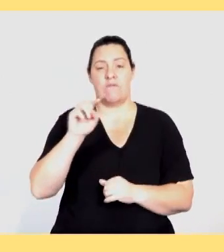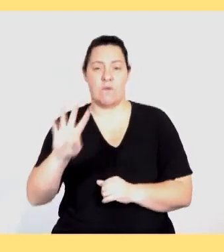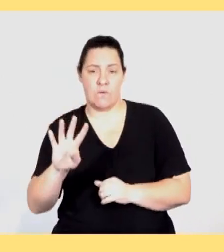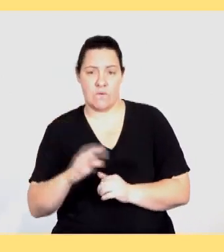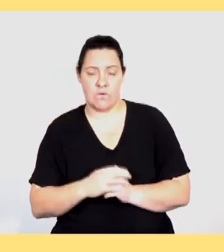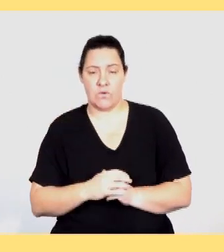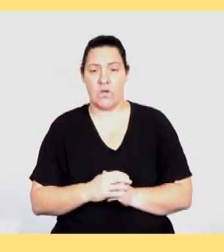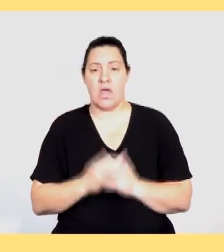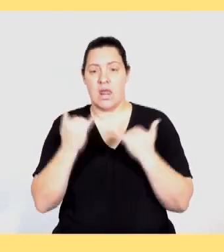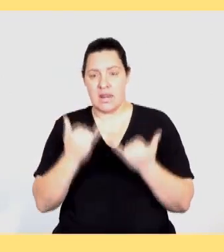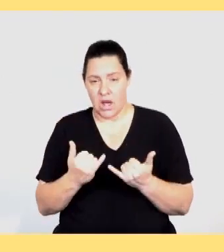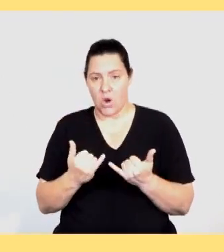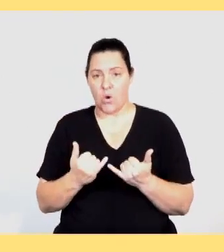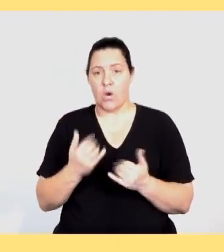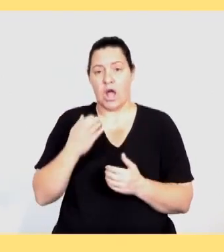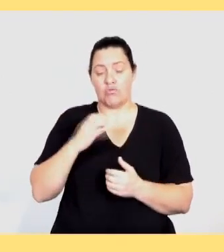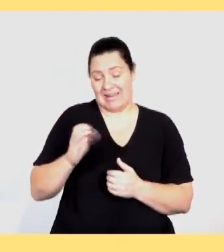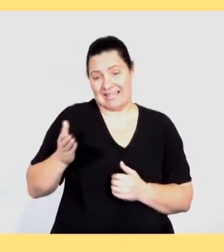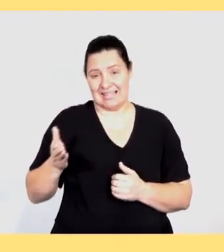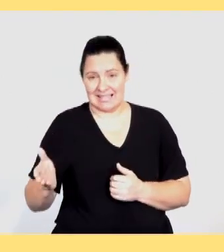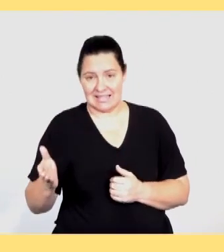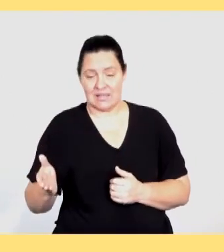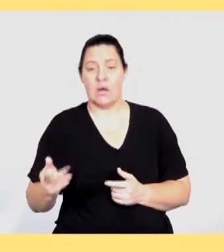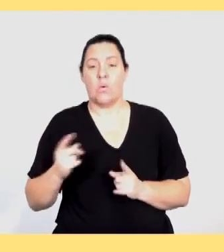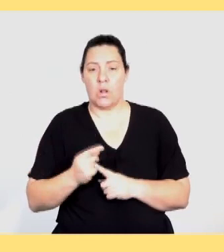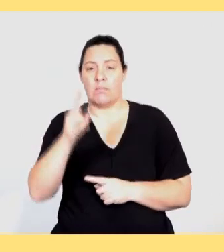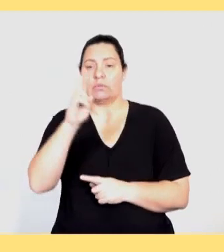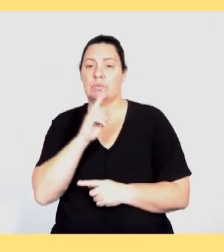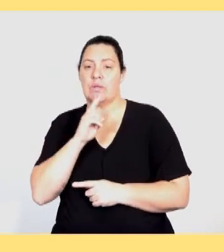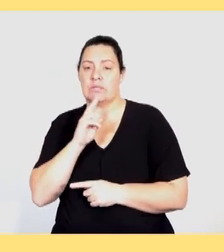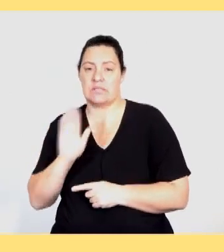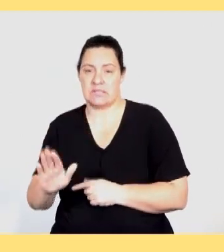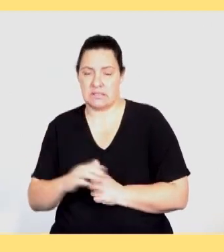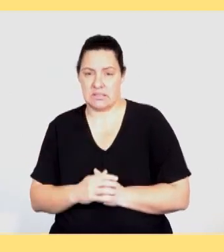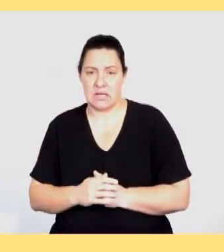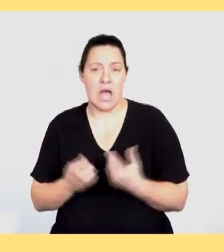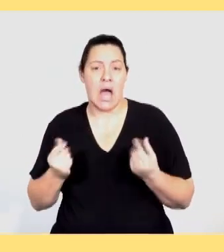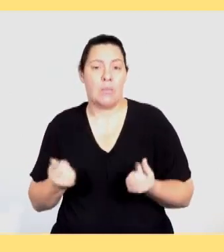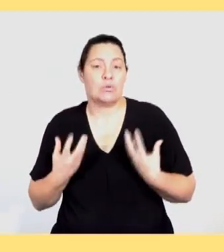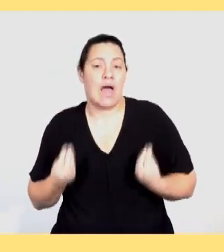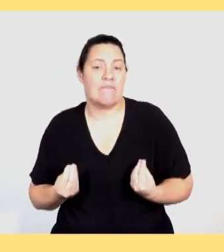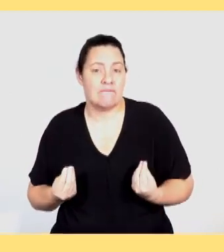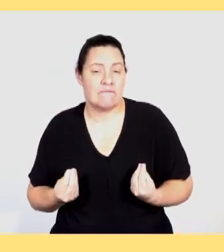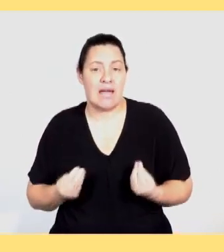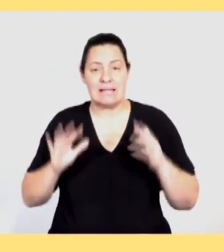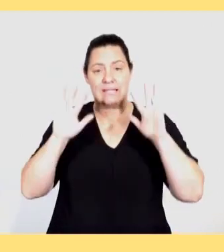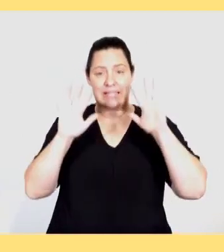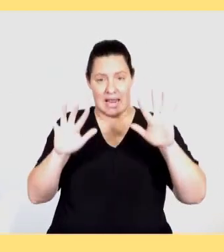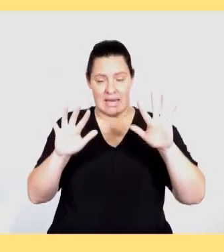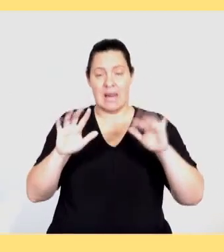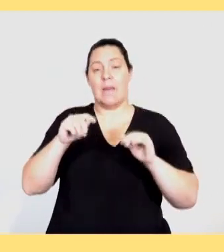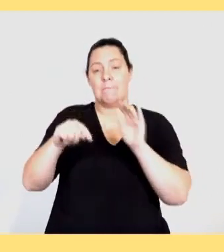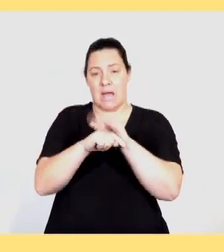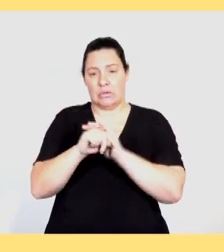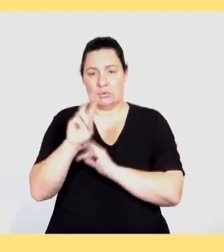014. So I'm coming now to the credit side. It's going to be 2,000. How much do we have now?